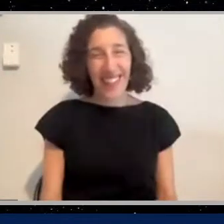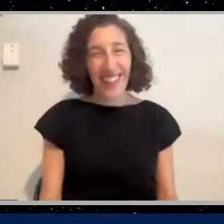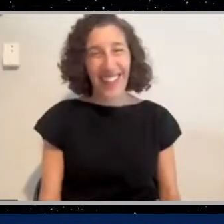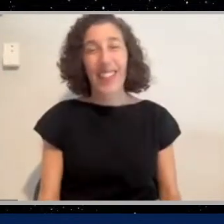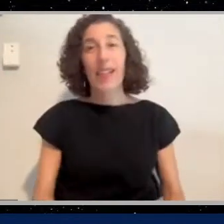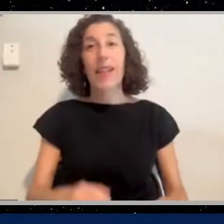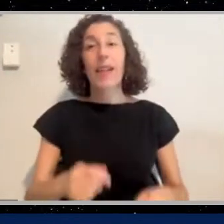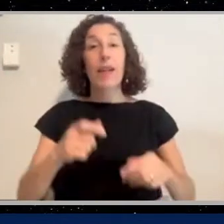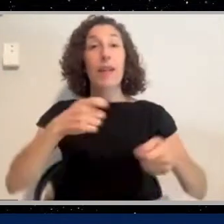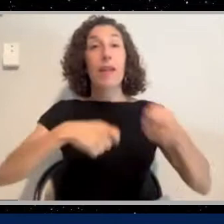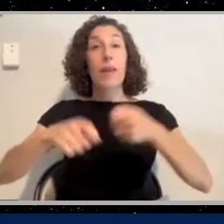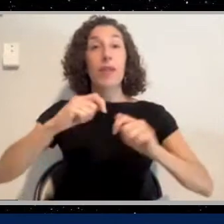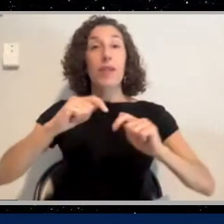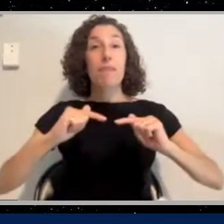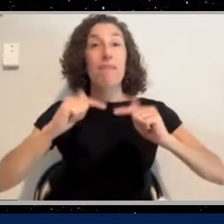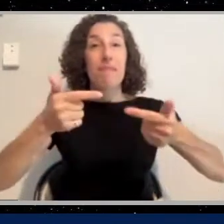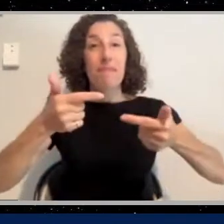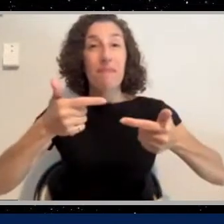Exactly.